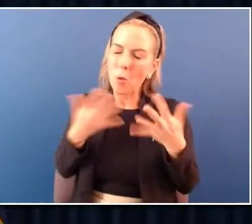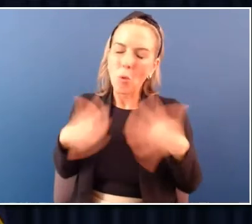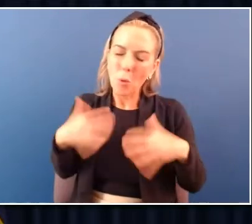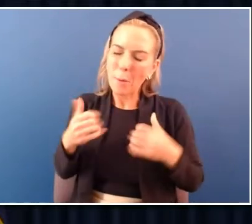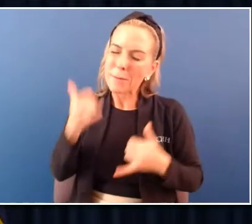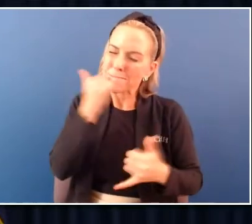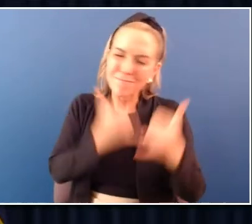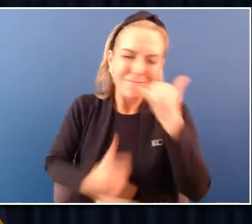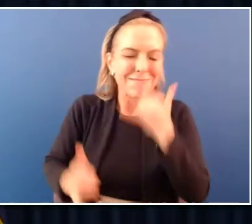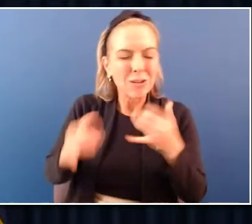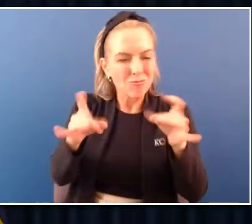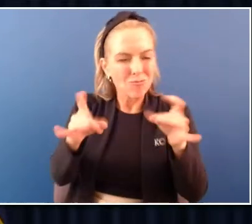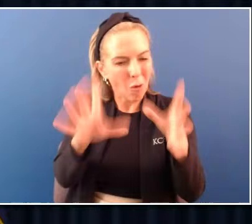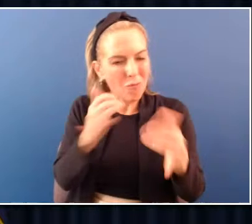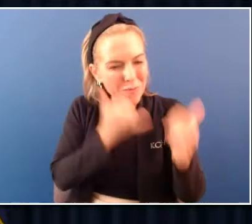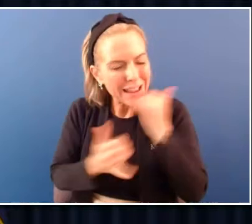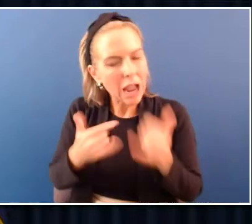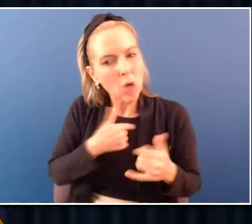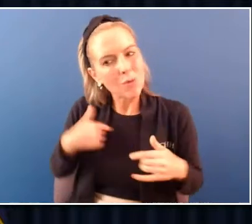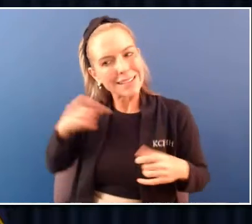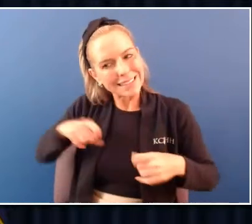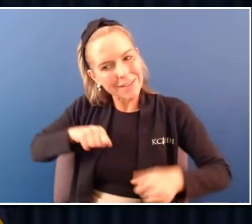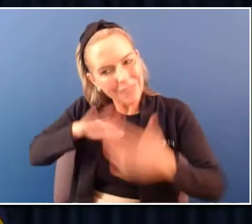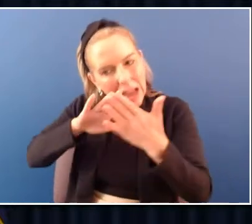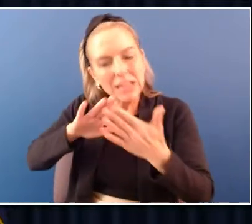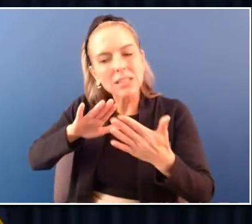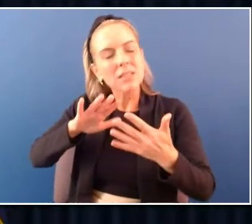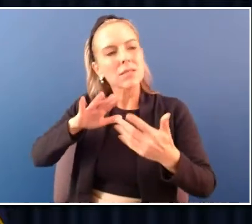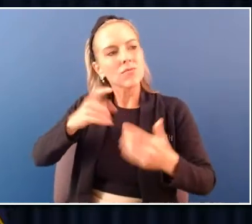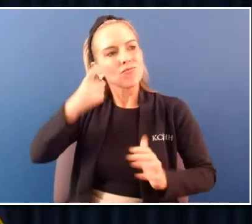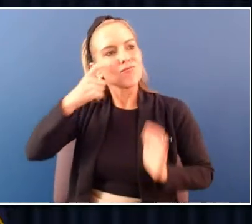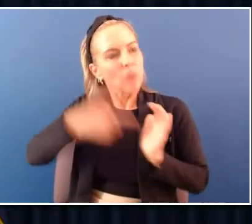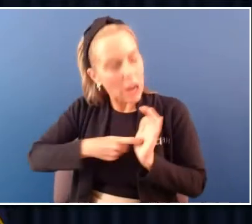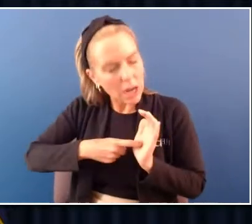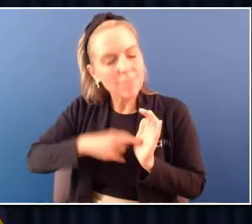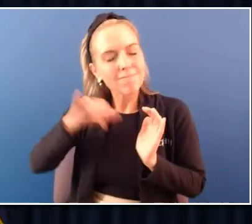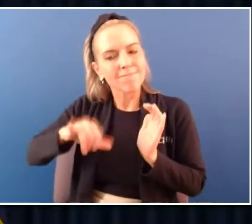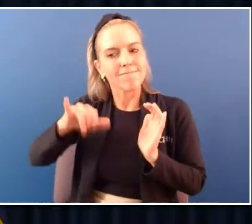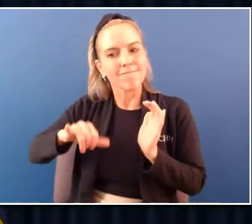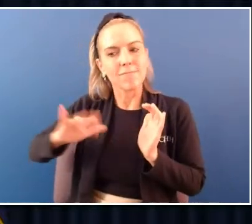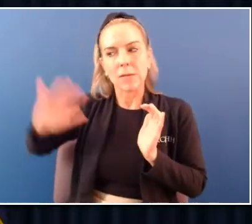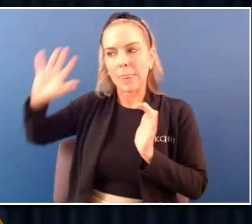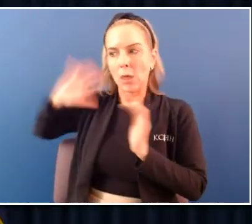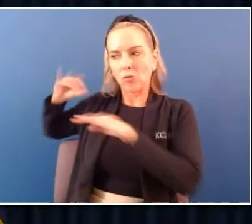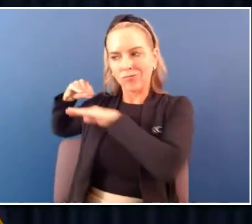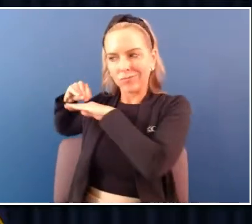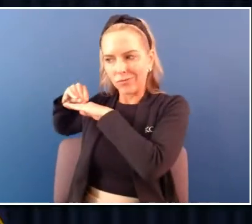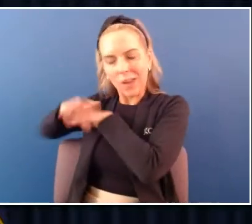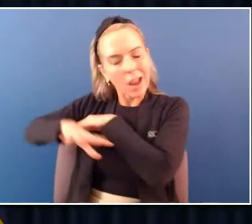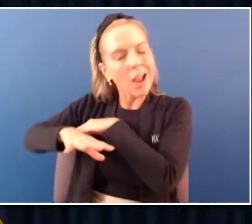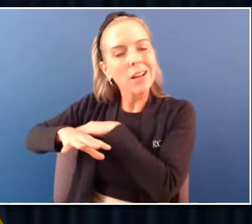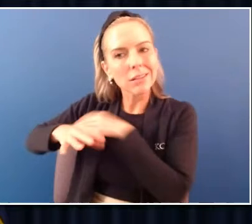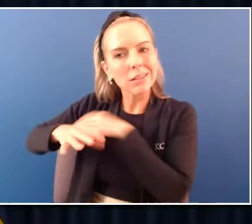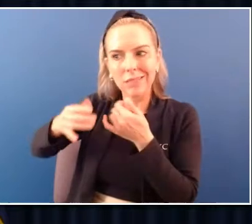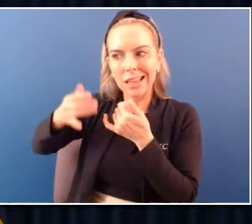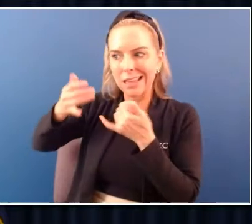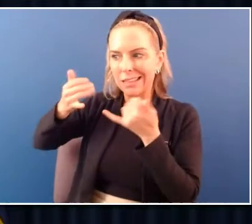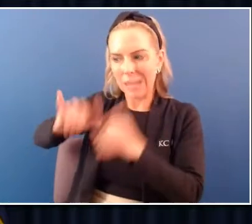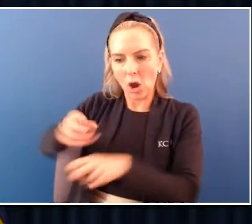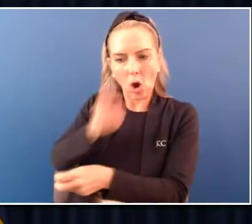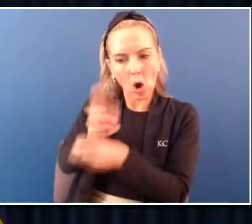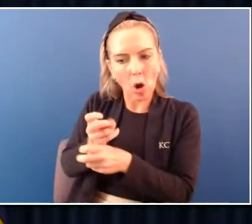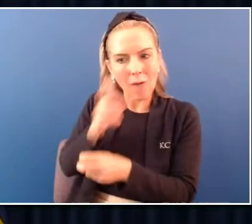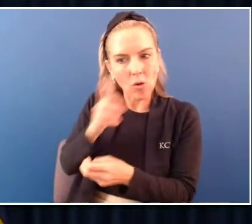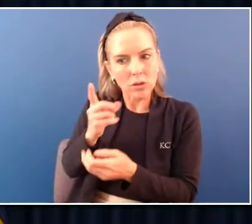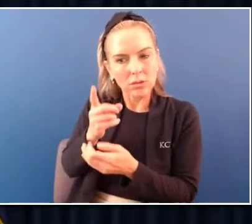we've got to face them head on, recognize that, again, those vestiges still make it harder for some to